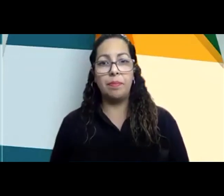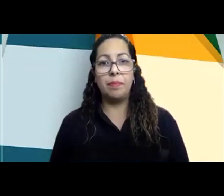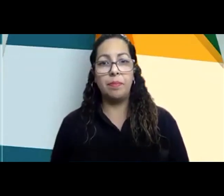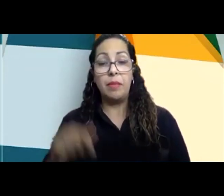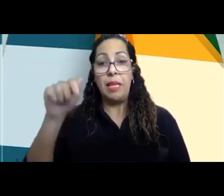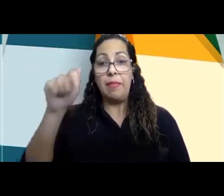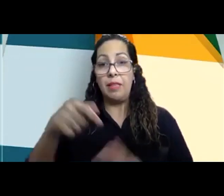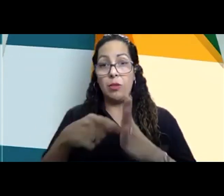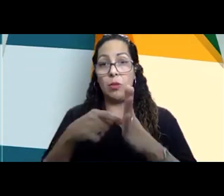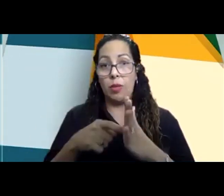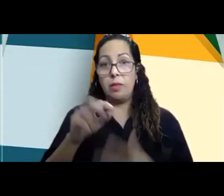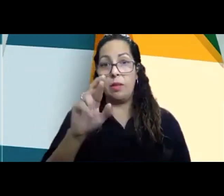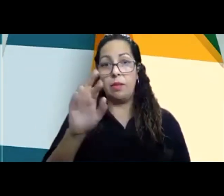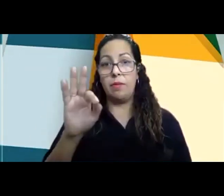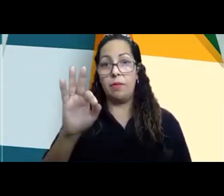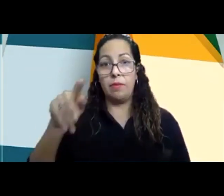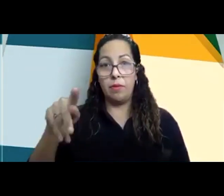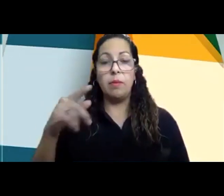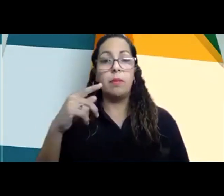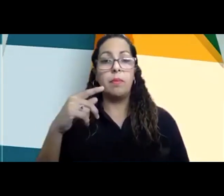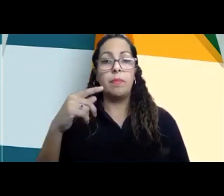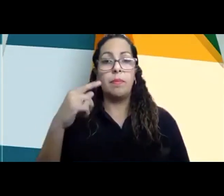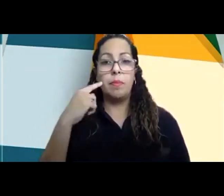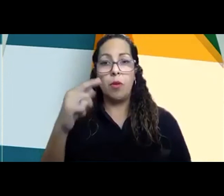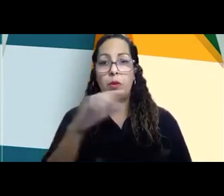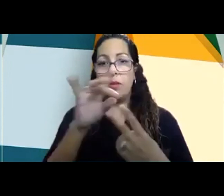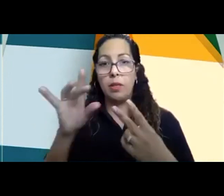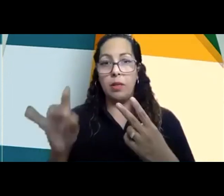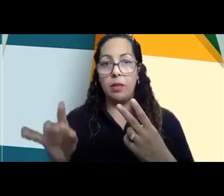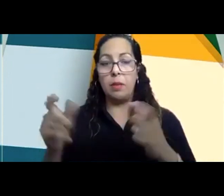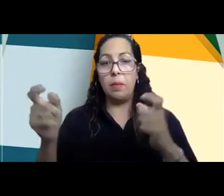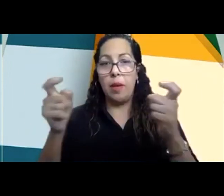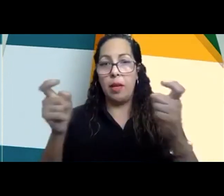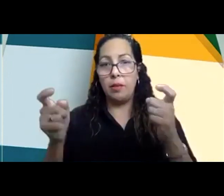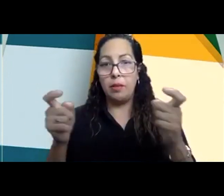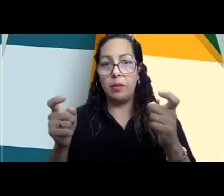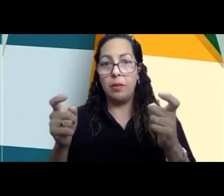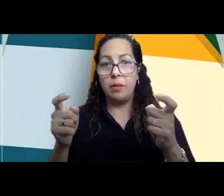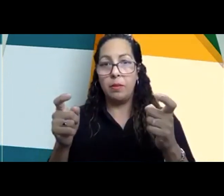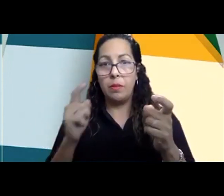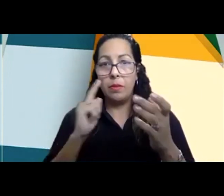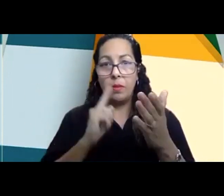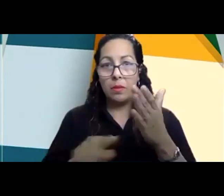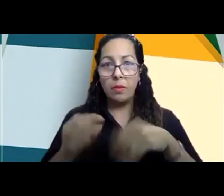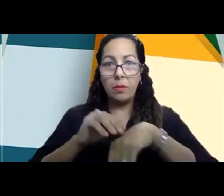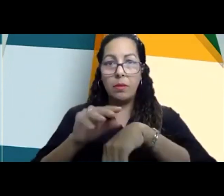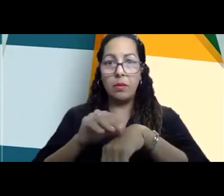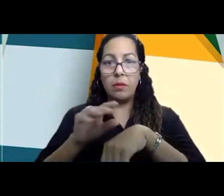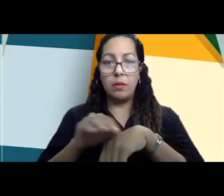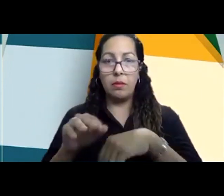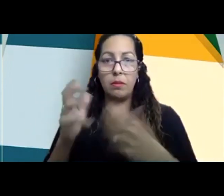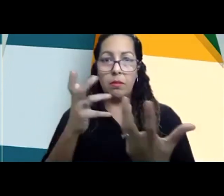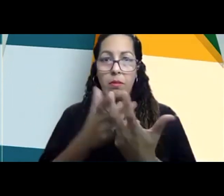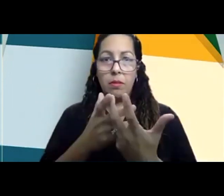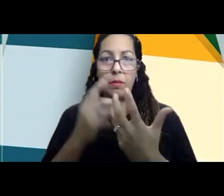proposal seeks to select program management firms that will assist in the implementation of the Community